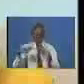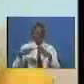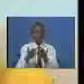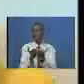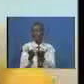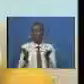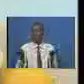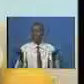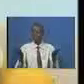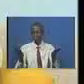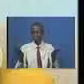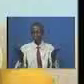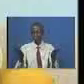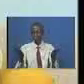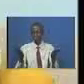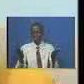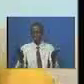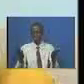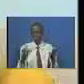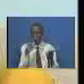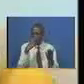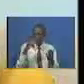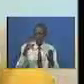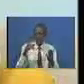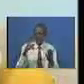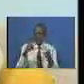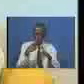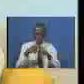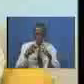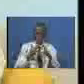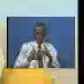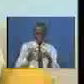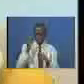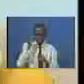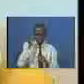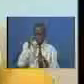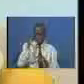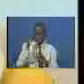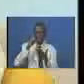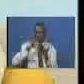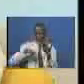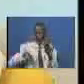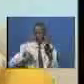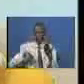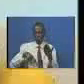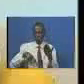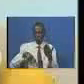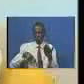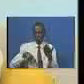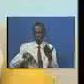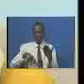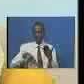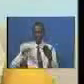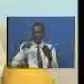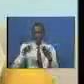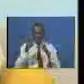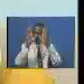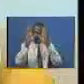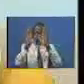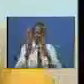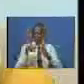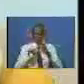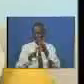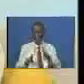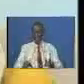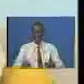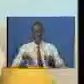really worried of how much they are seeing and as far as I see it an ophthalmologist or an eye specialist plays a major role in their lives because see